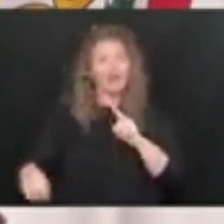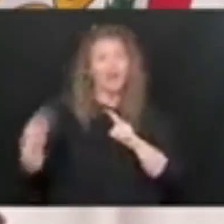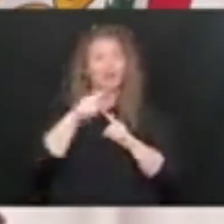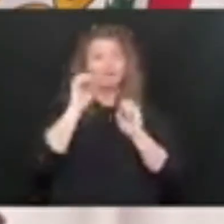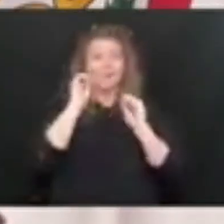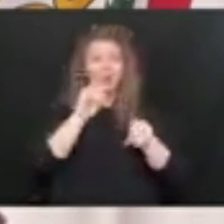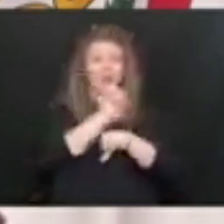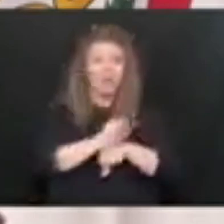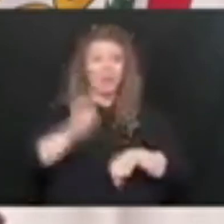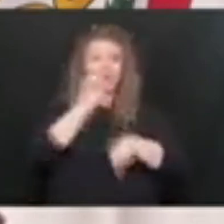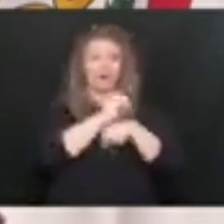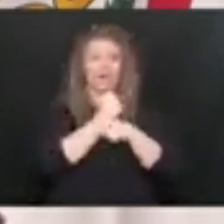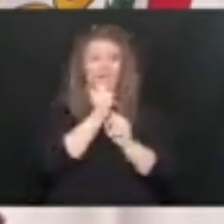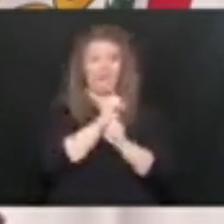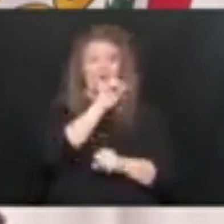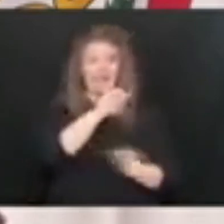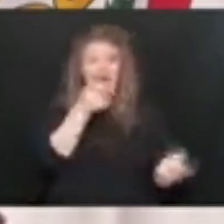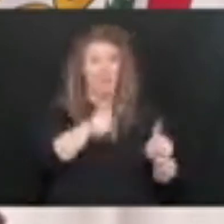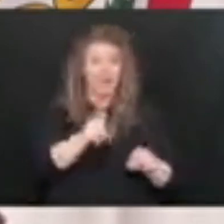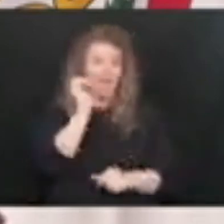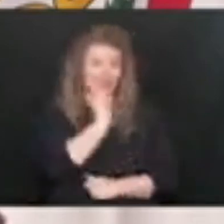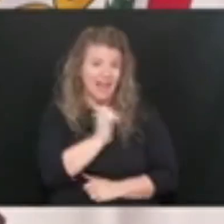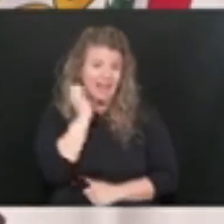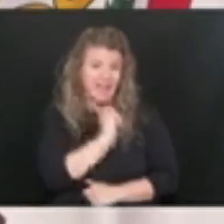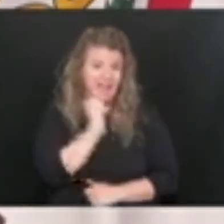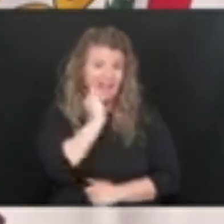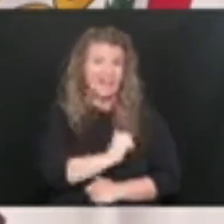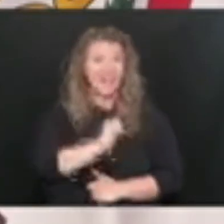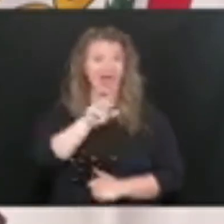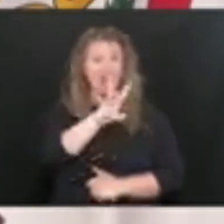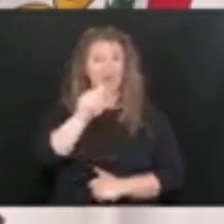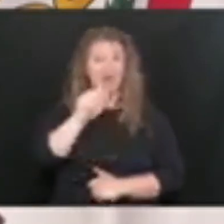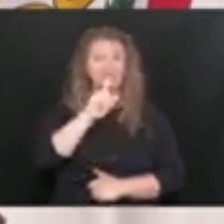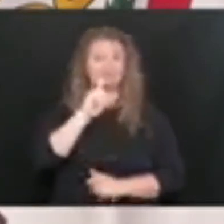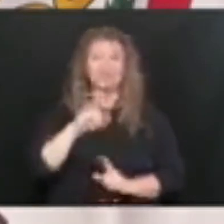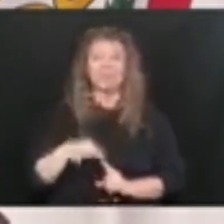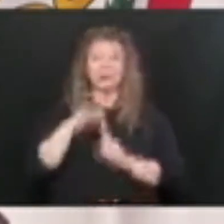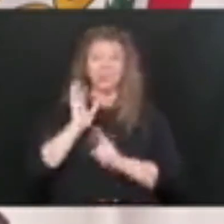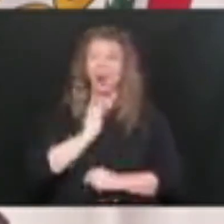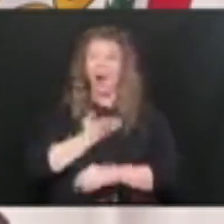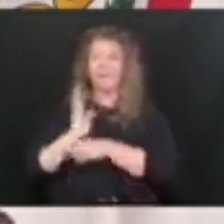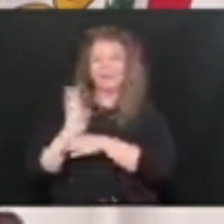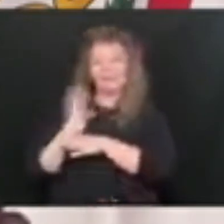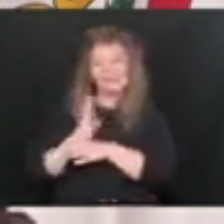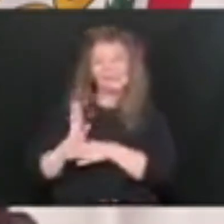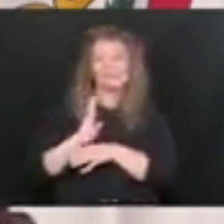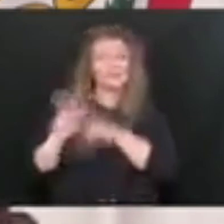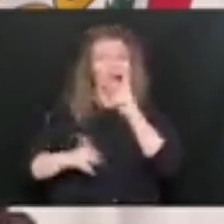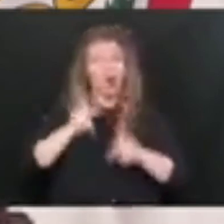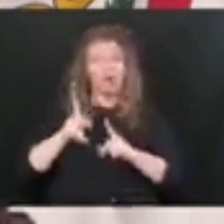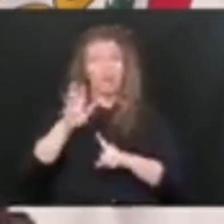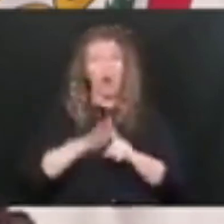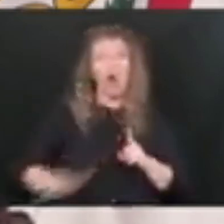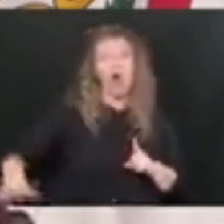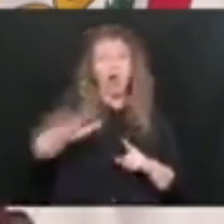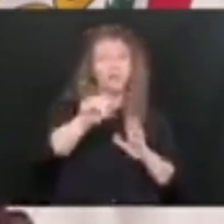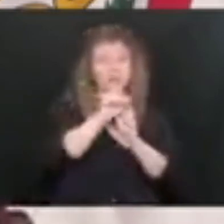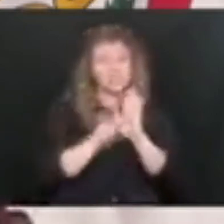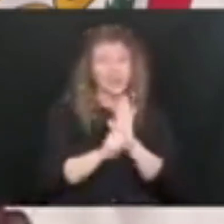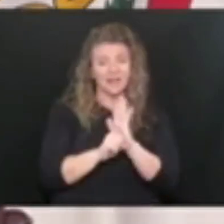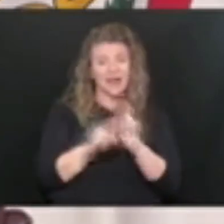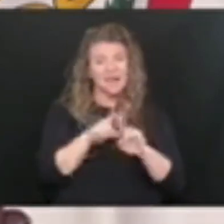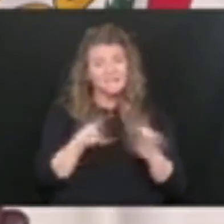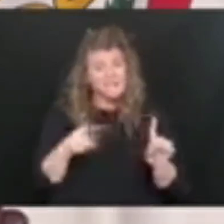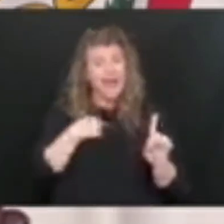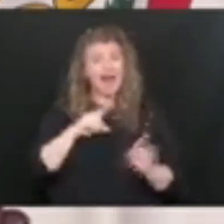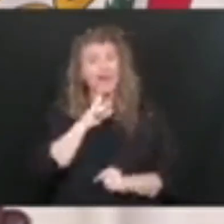licks to make that happen every day in West Virginia, especially our businesses and our folks all across this great state. But I